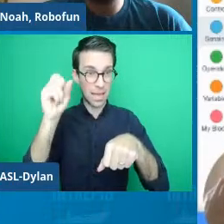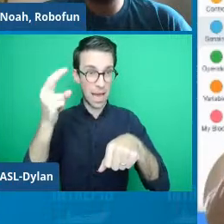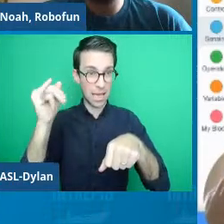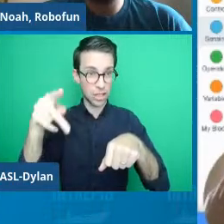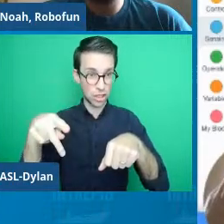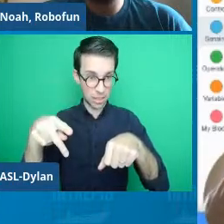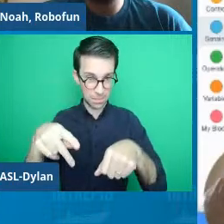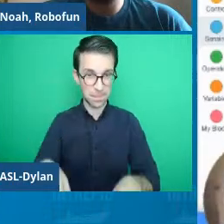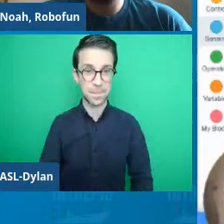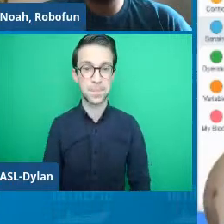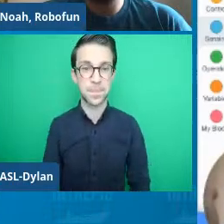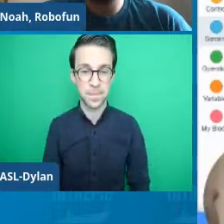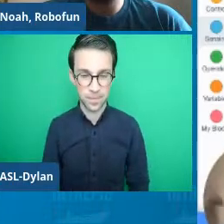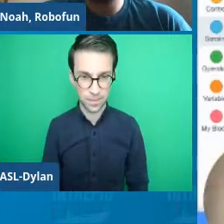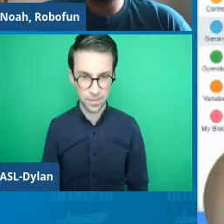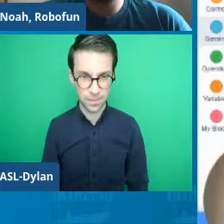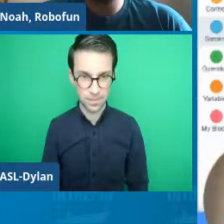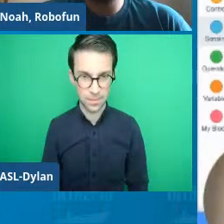touching the bad guy ship.